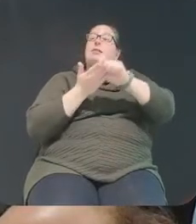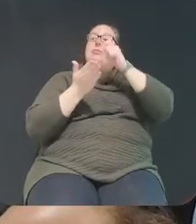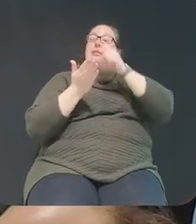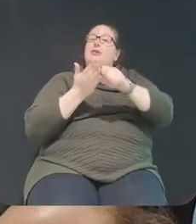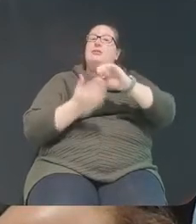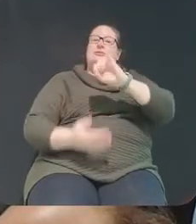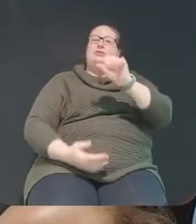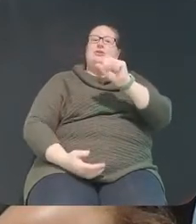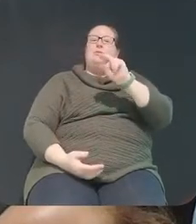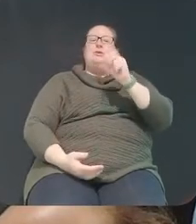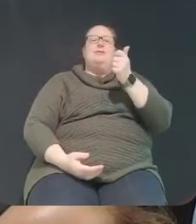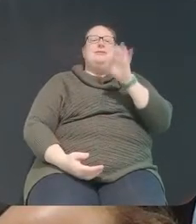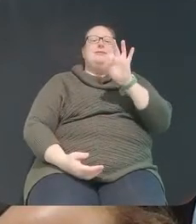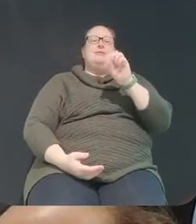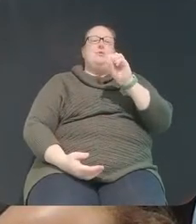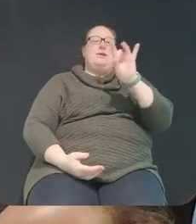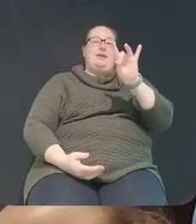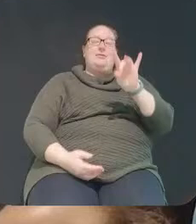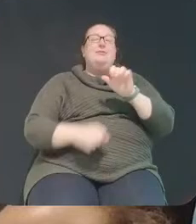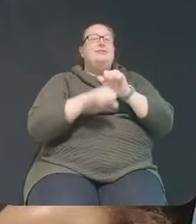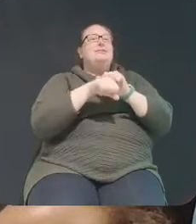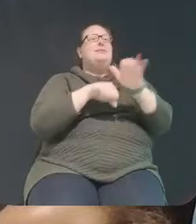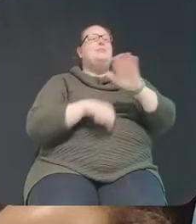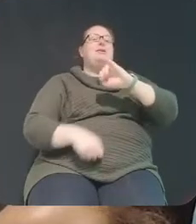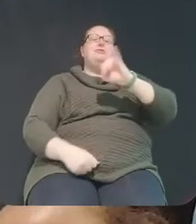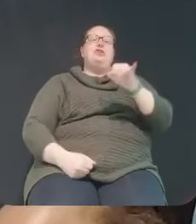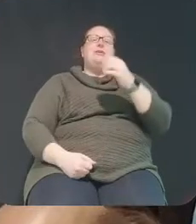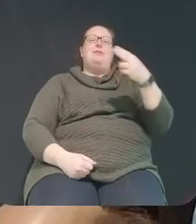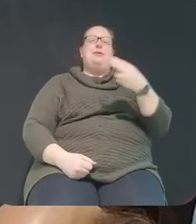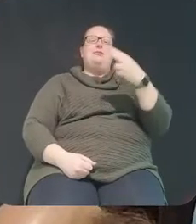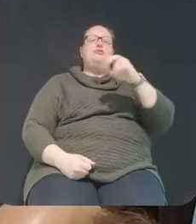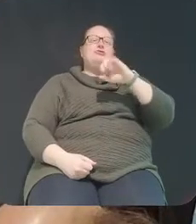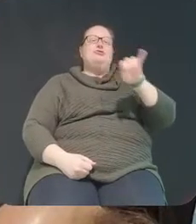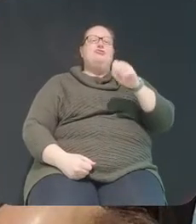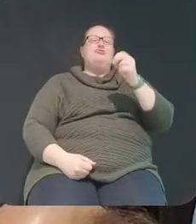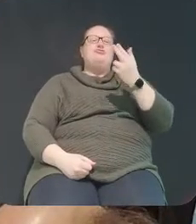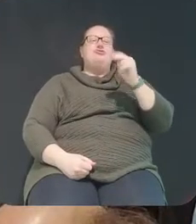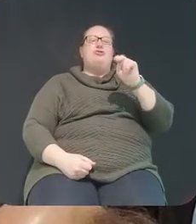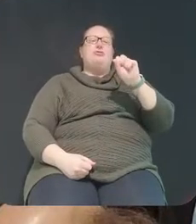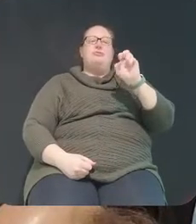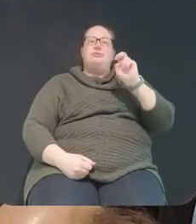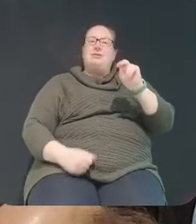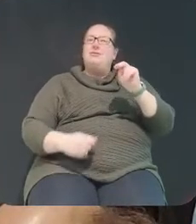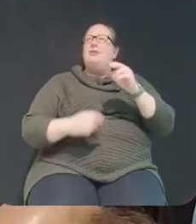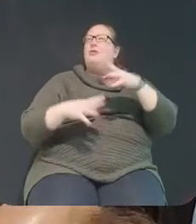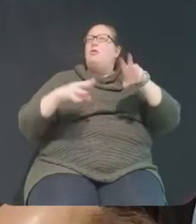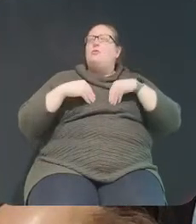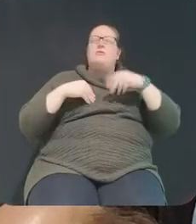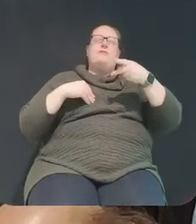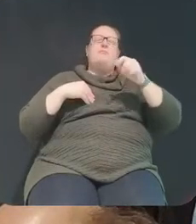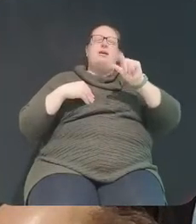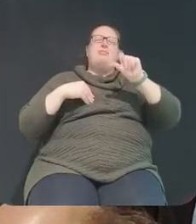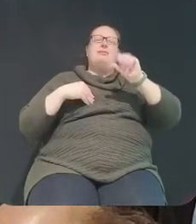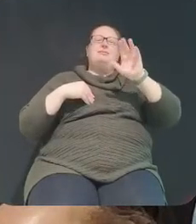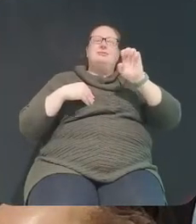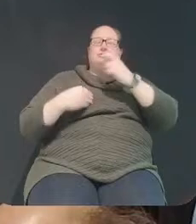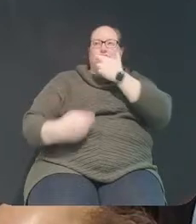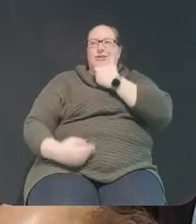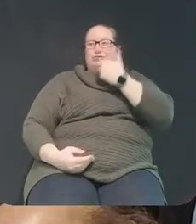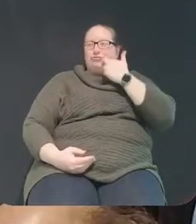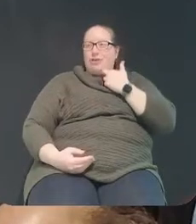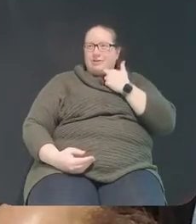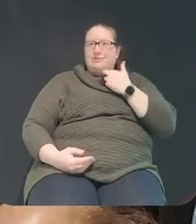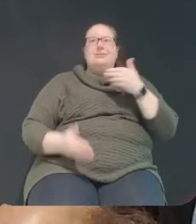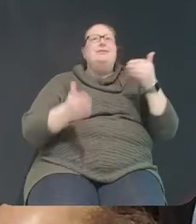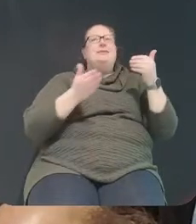January 1908, sent by J.H. Johnson, owner of the Palace Restaurant located at 160 Washington Street